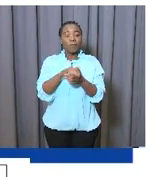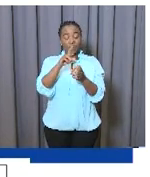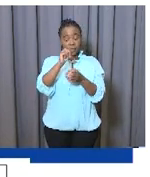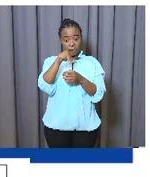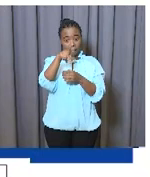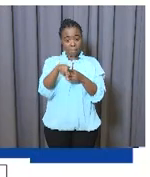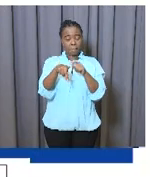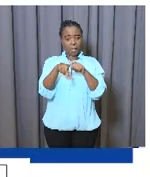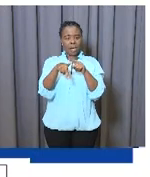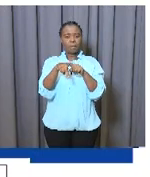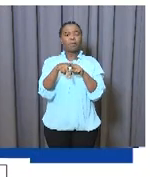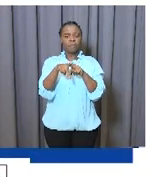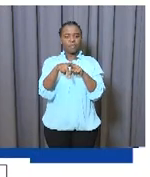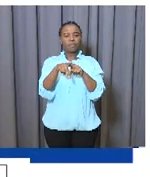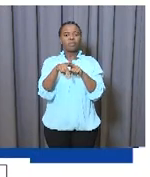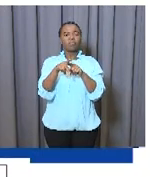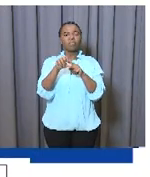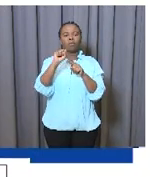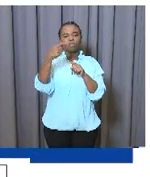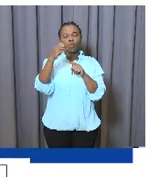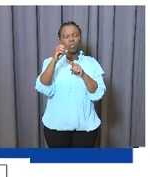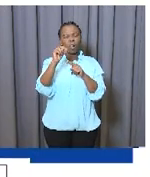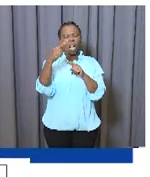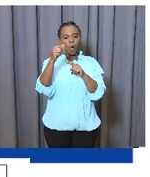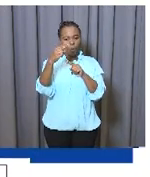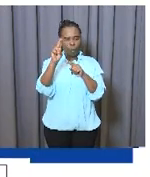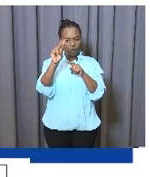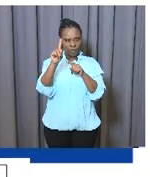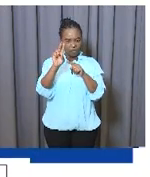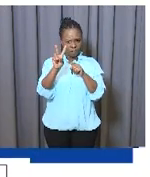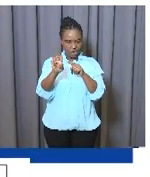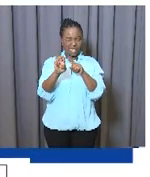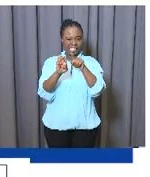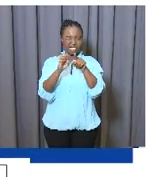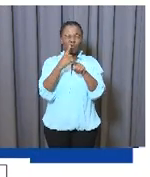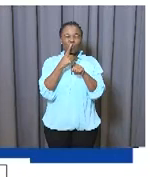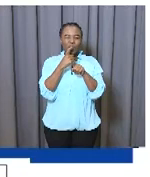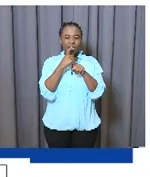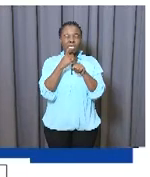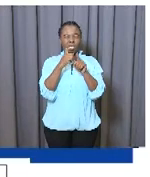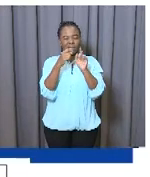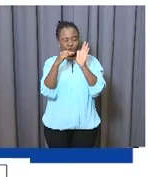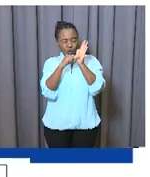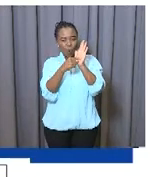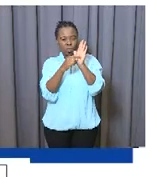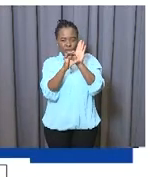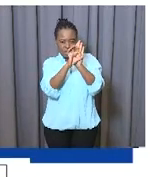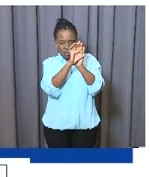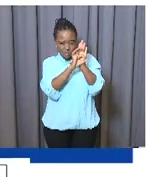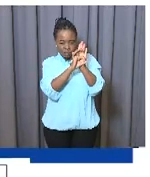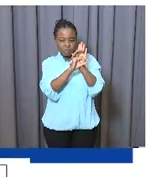see Soshanguve, it's reddish. So those areas where you see on the